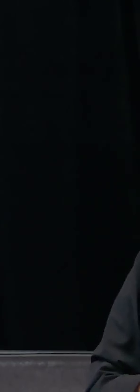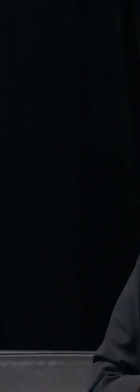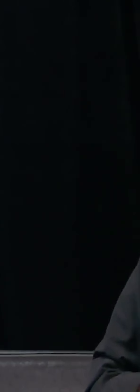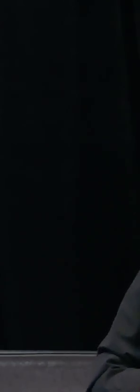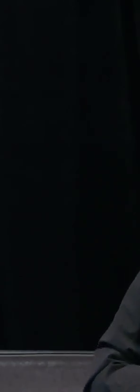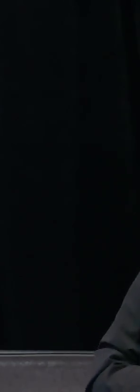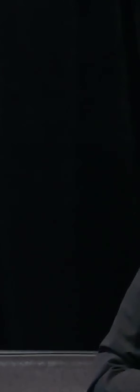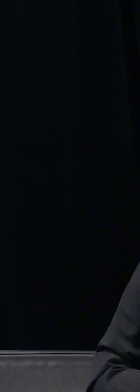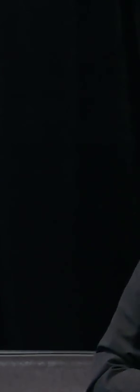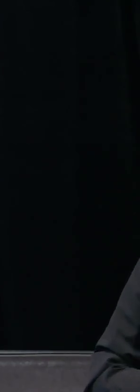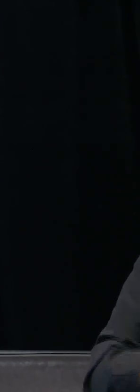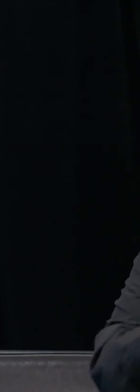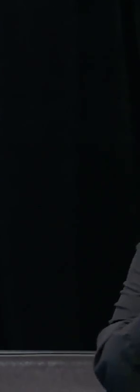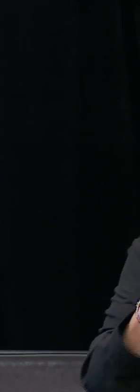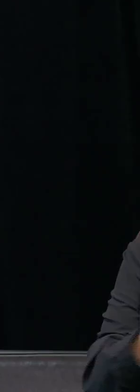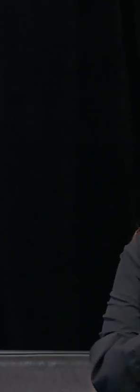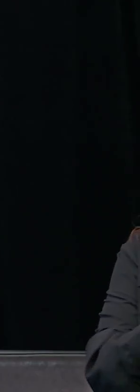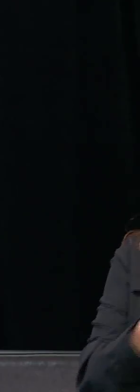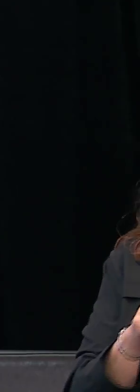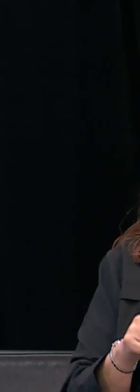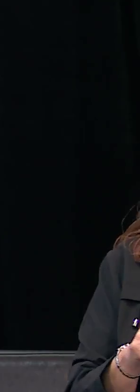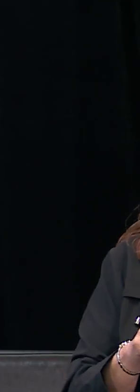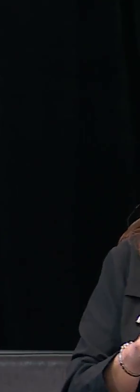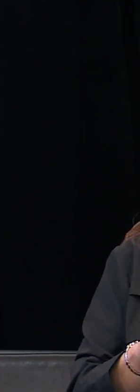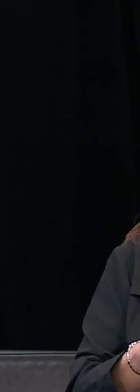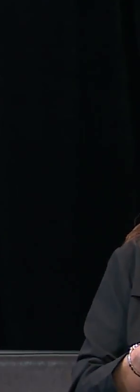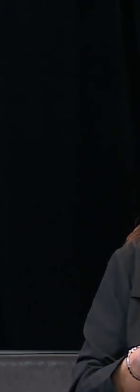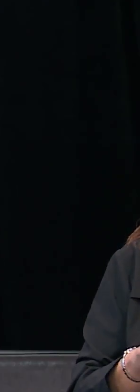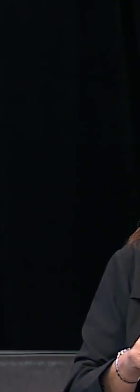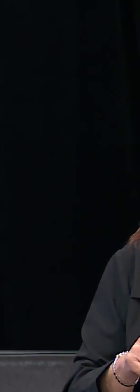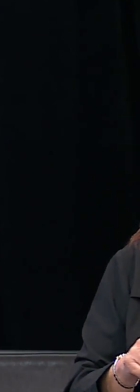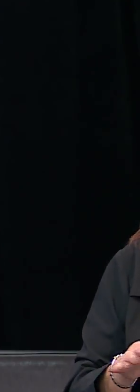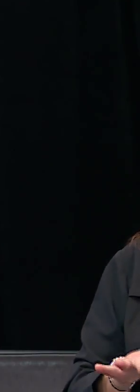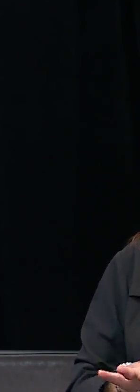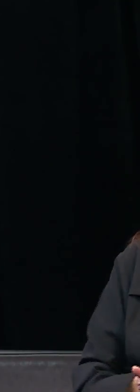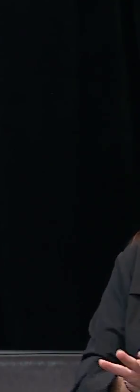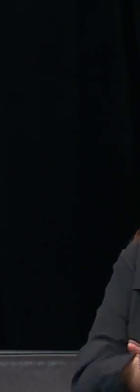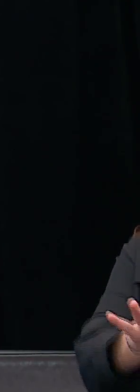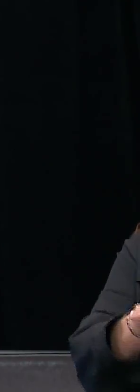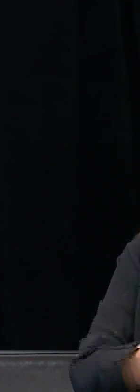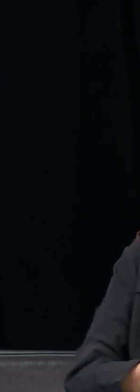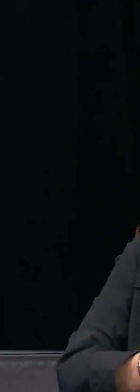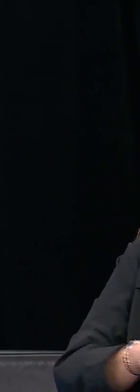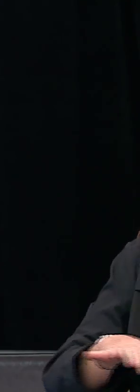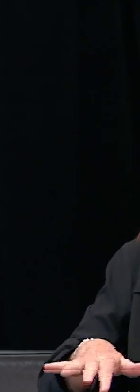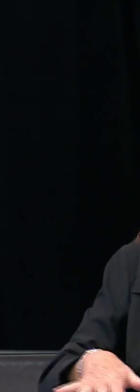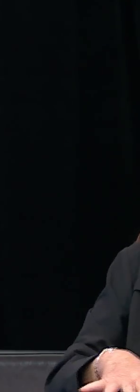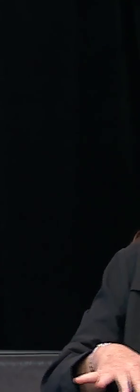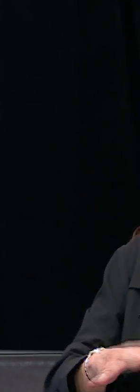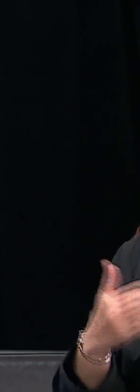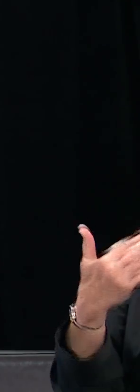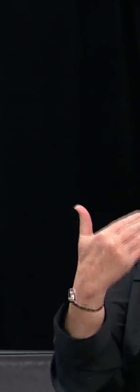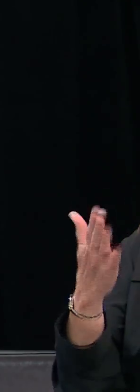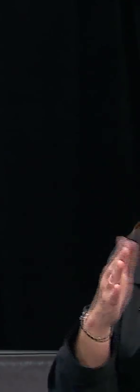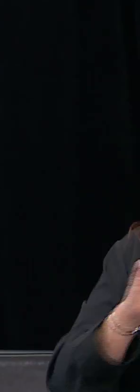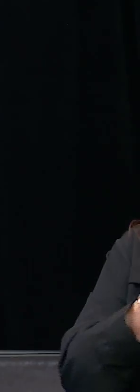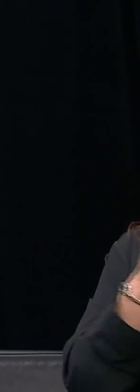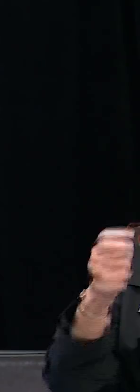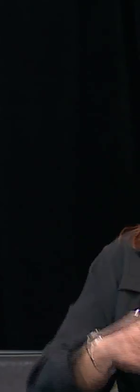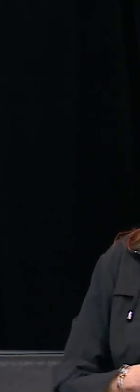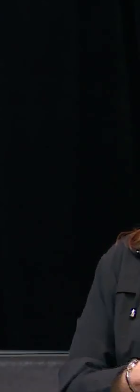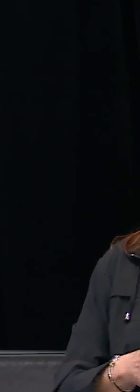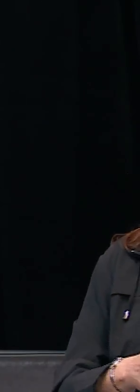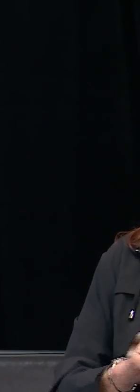of our users is going in the wild, is exploring new situations. They haven't even know how to deal with those